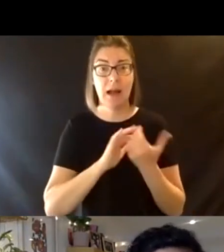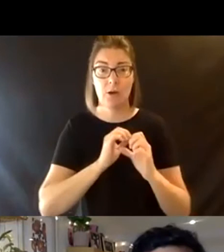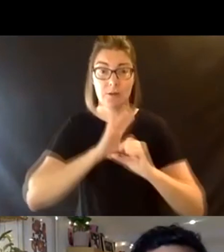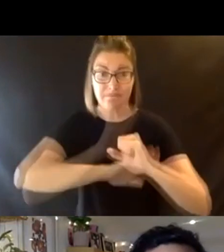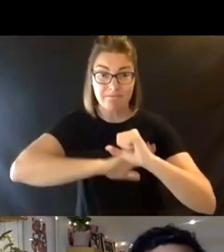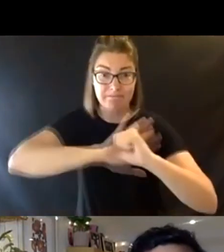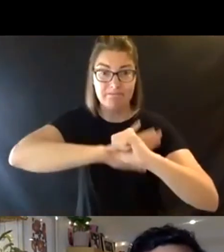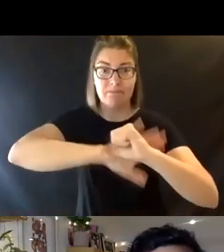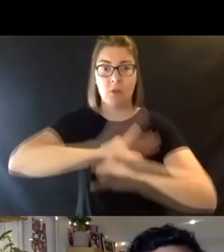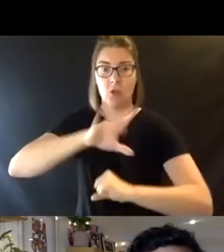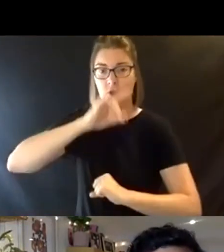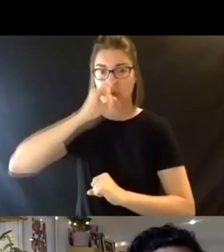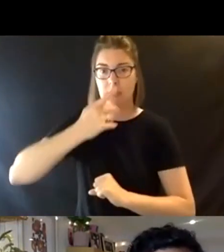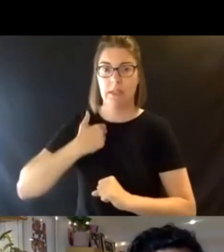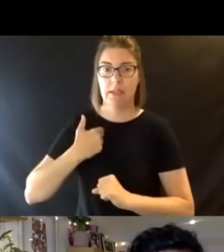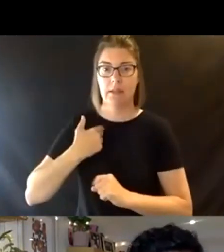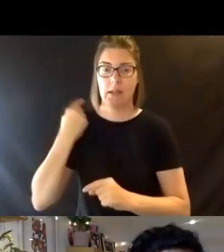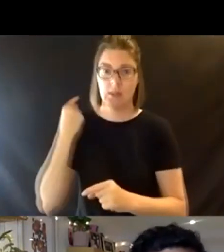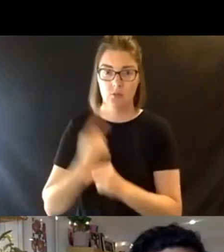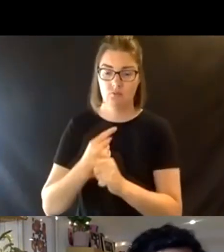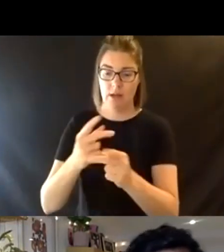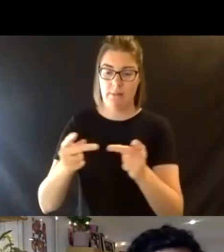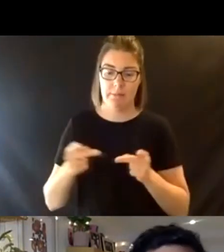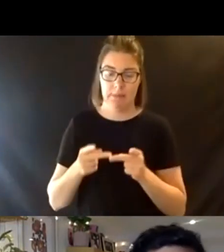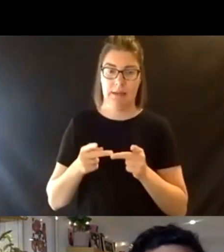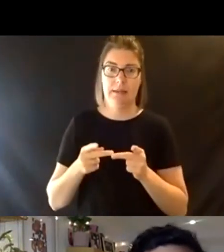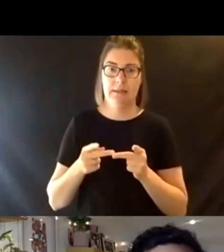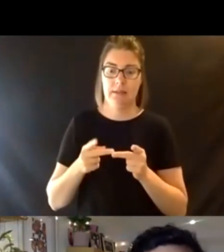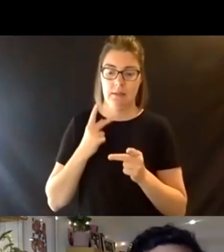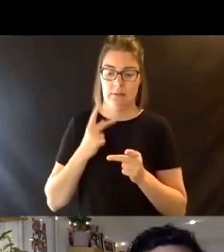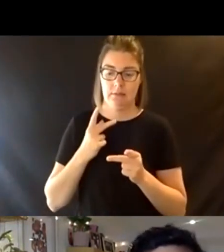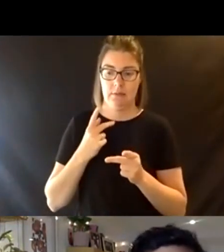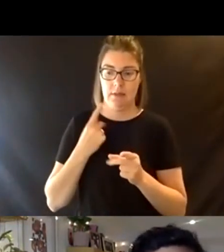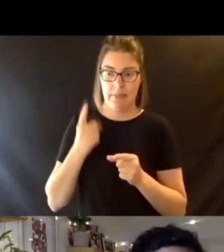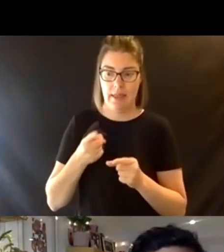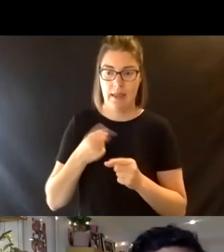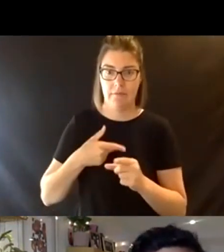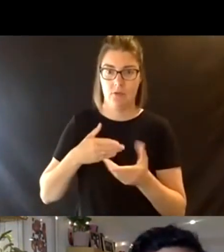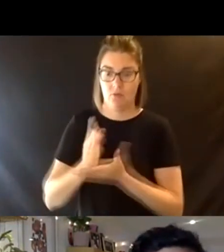be safe in their learning environment, period. Everyone else should respect that.